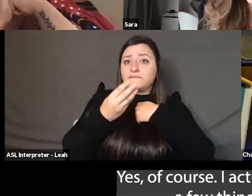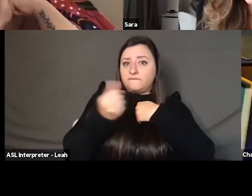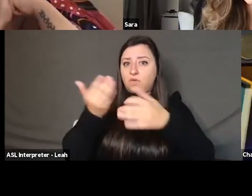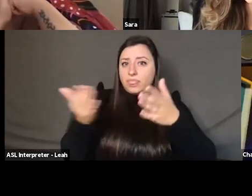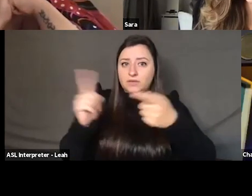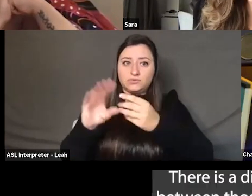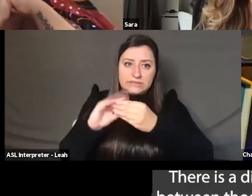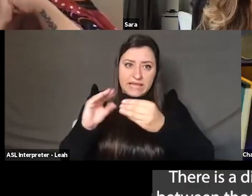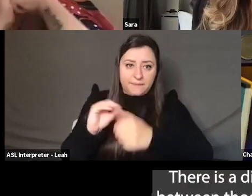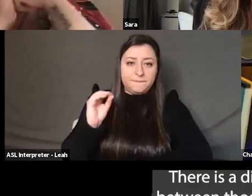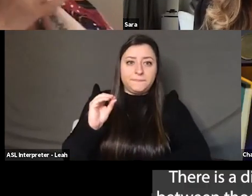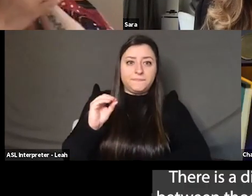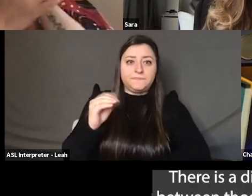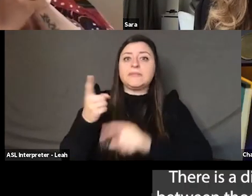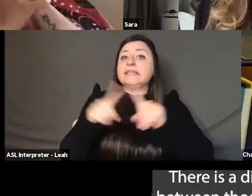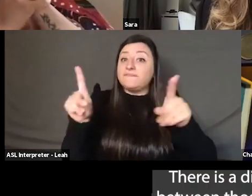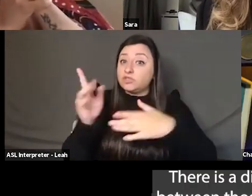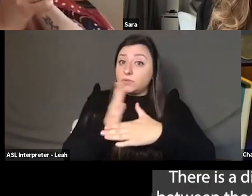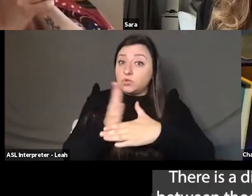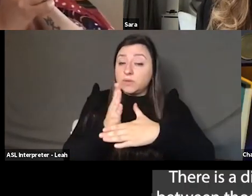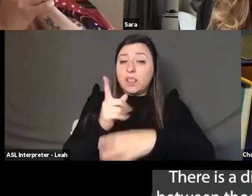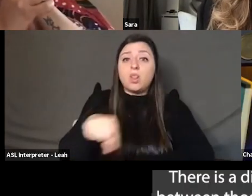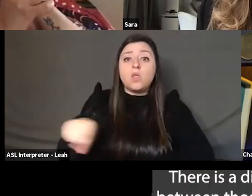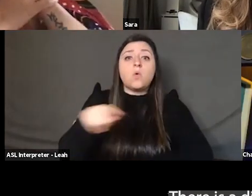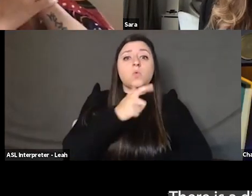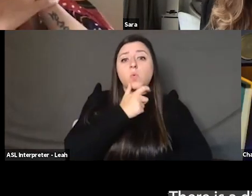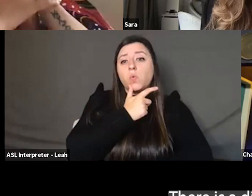say. There is a difference between